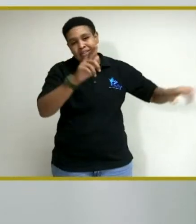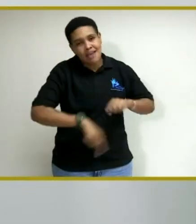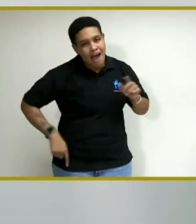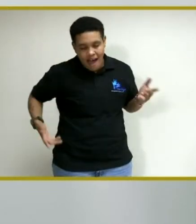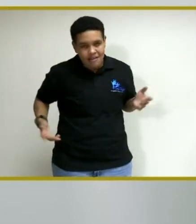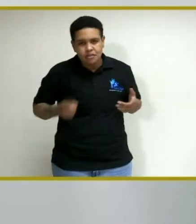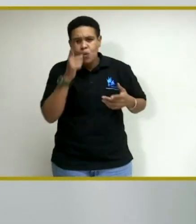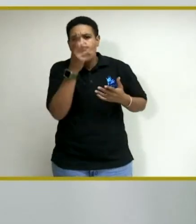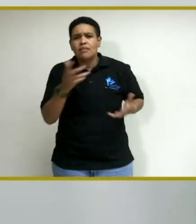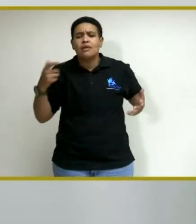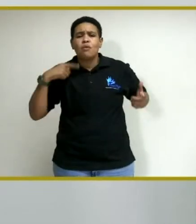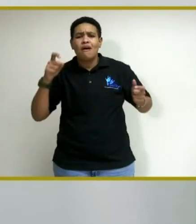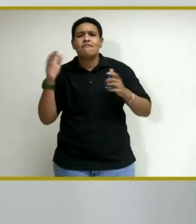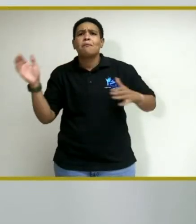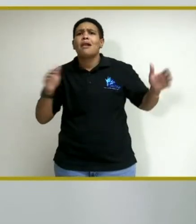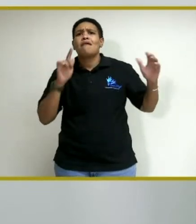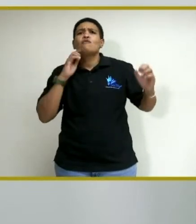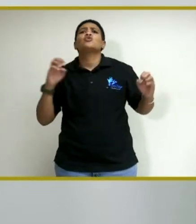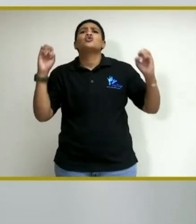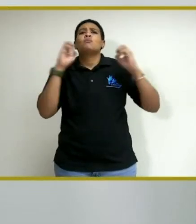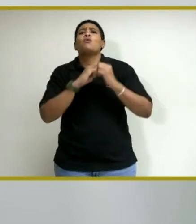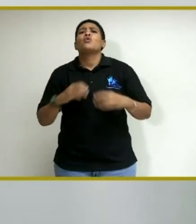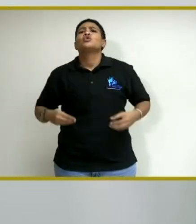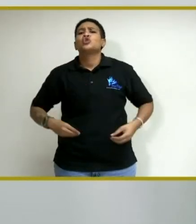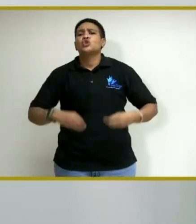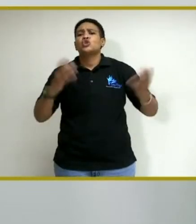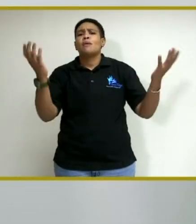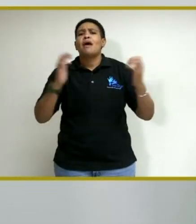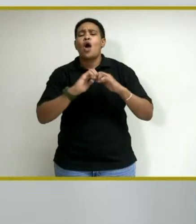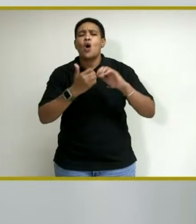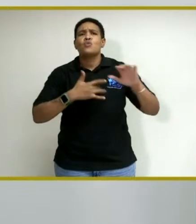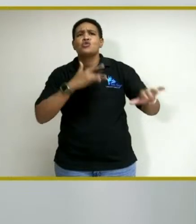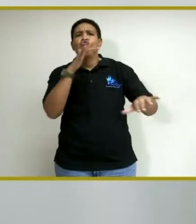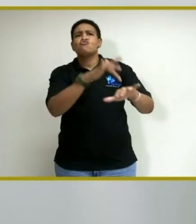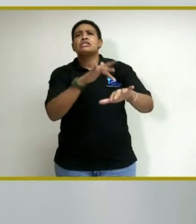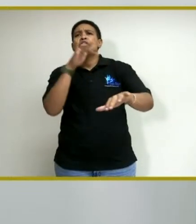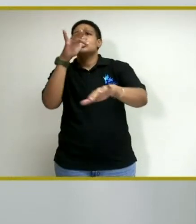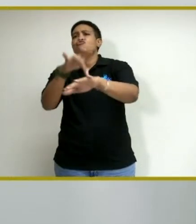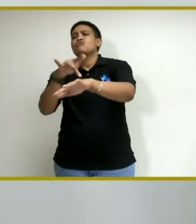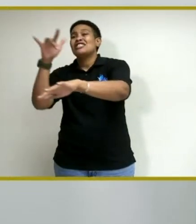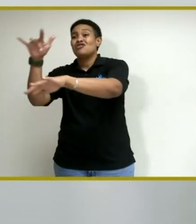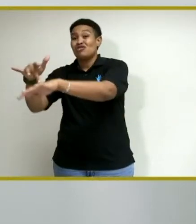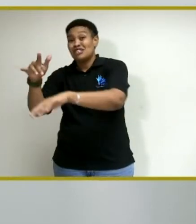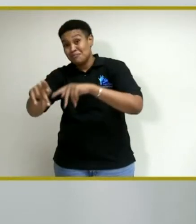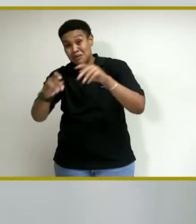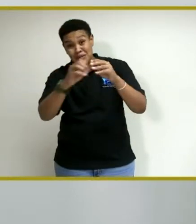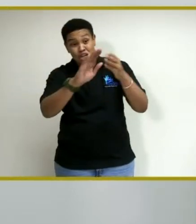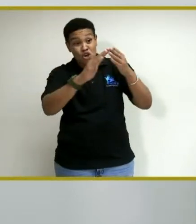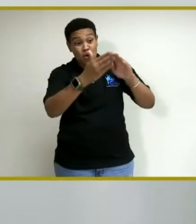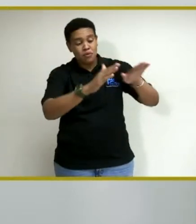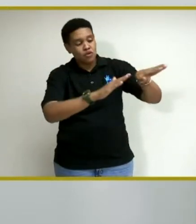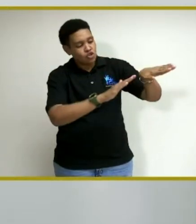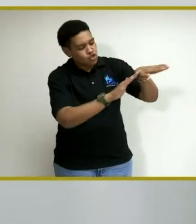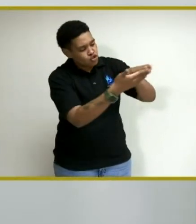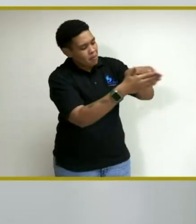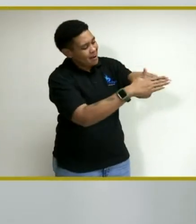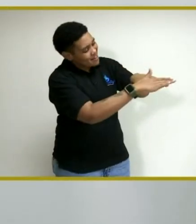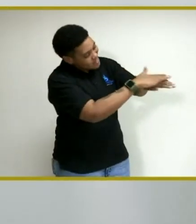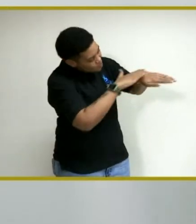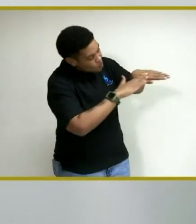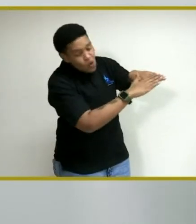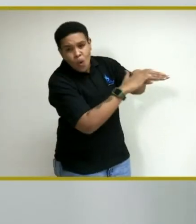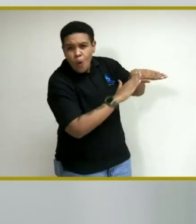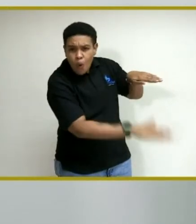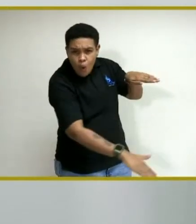get greater supplies is how we reach persons within the communities across the length and breadth of Jamaica. Now, I think we have